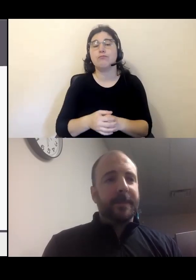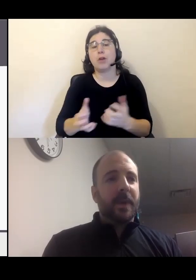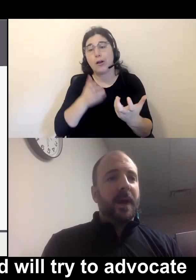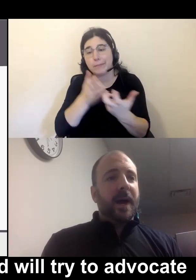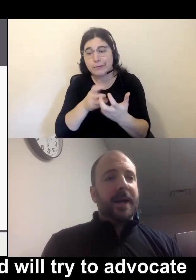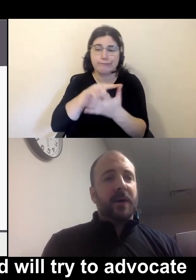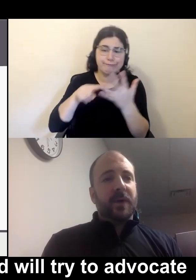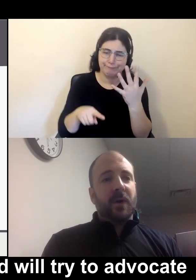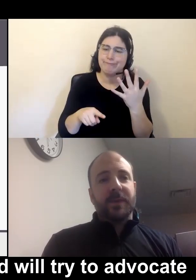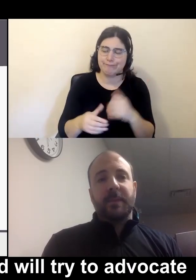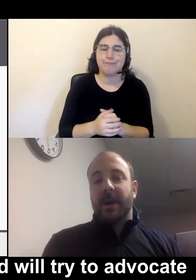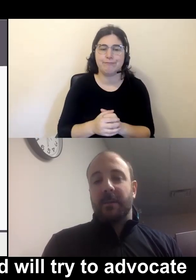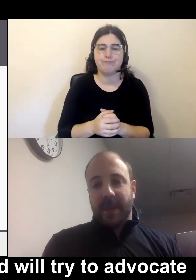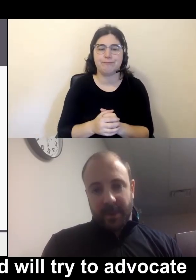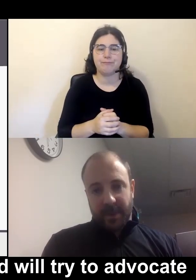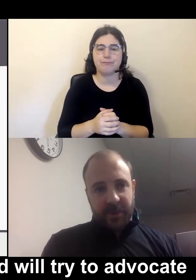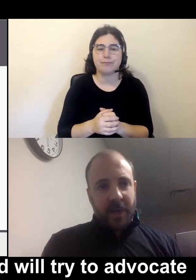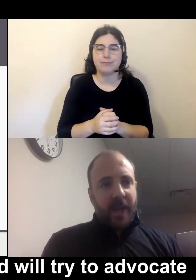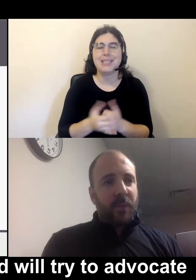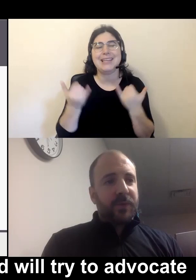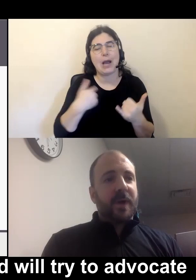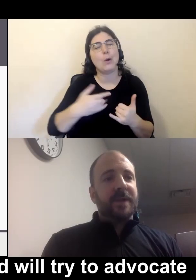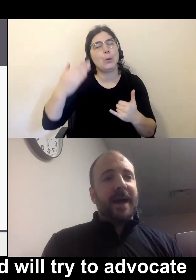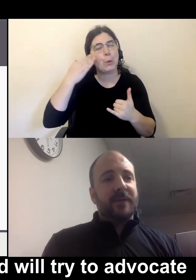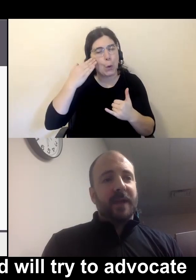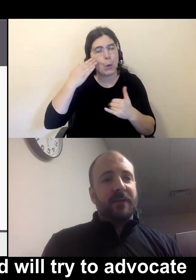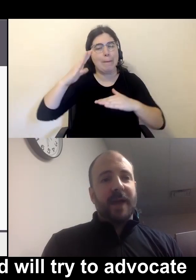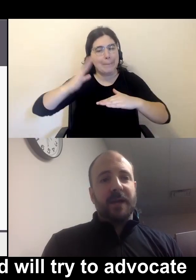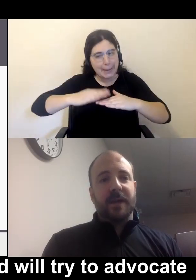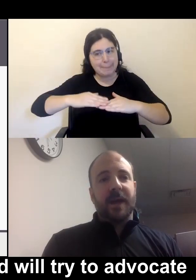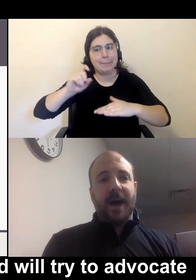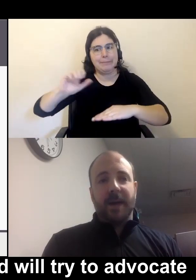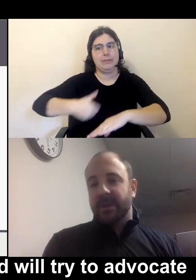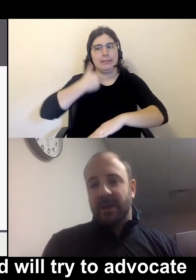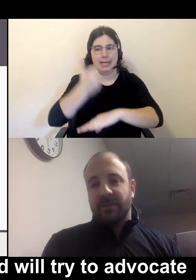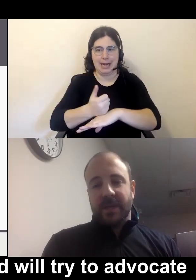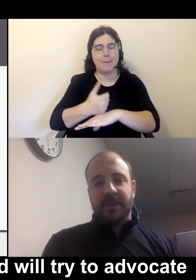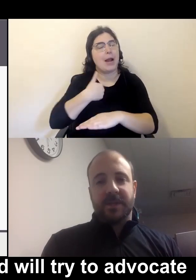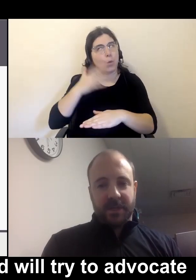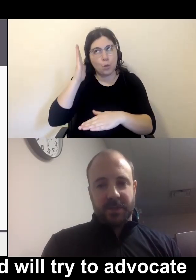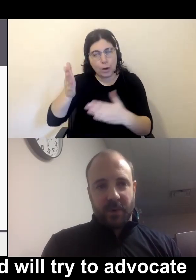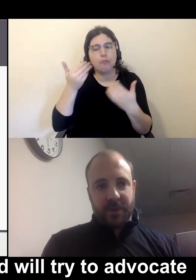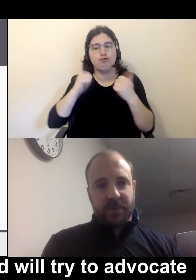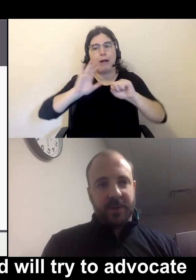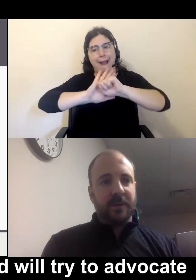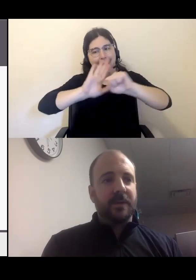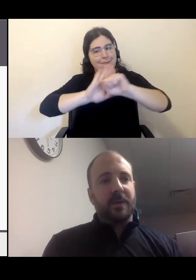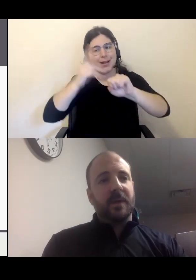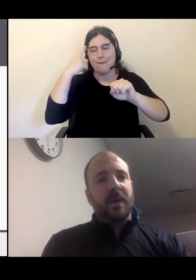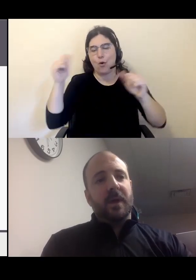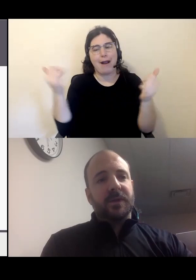etc. I now know what the bare minimum is and will try to advocate for anything I believe needs attention brought to